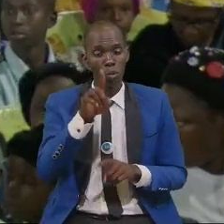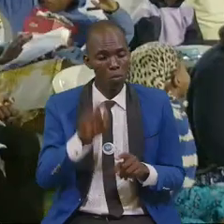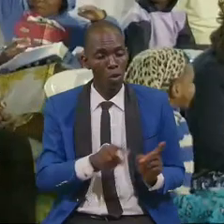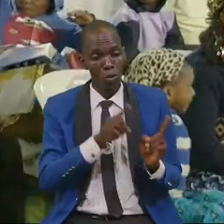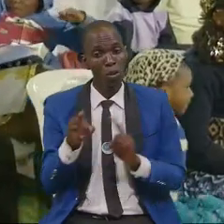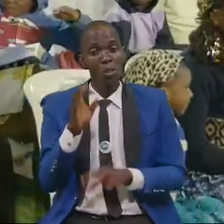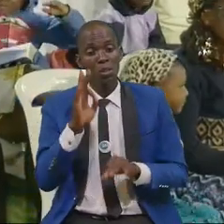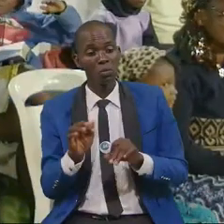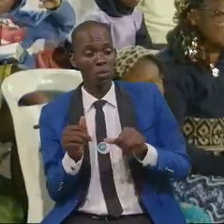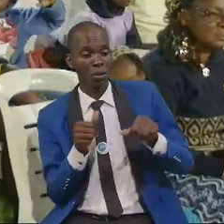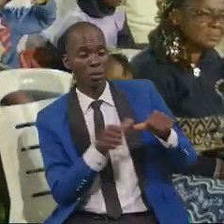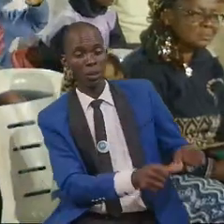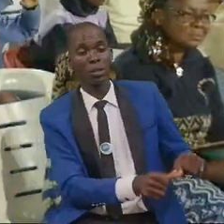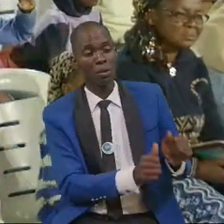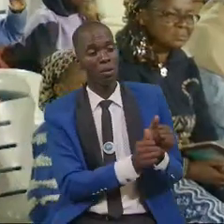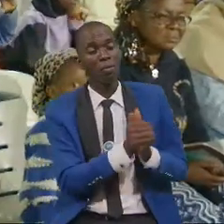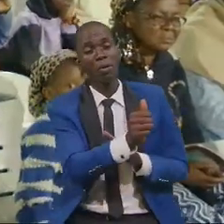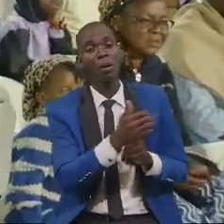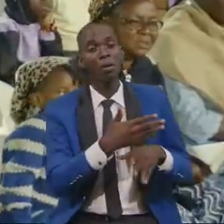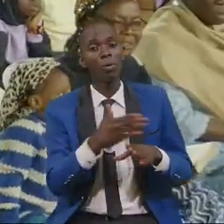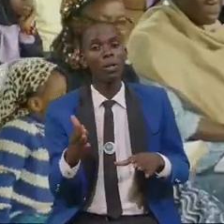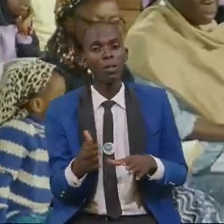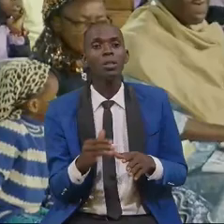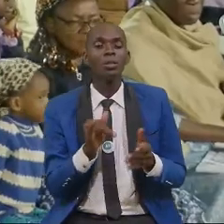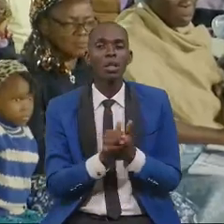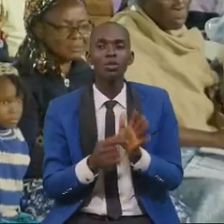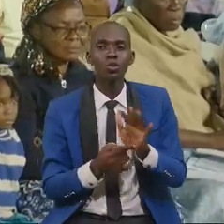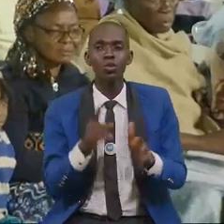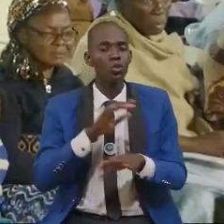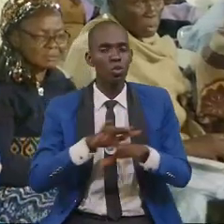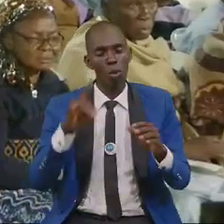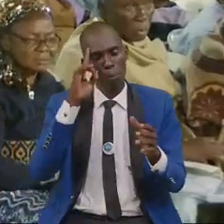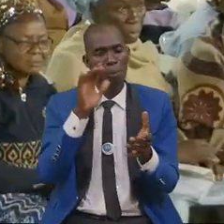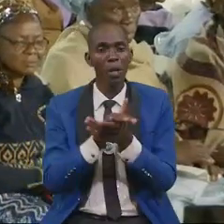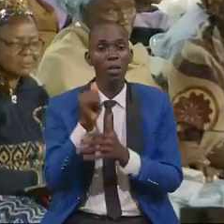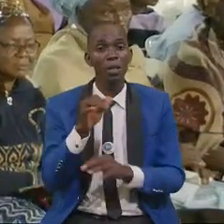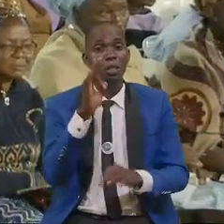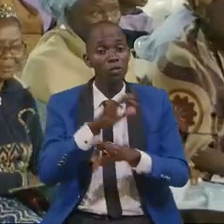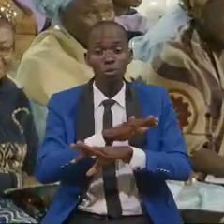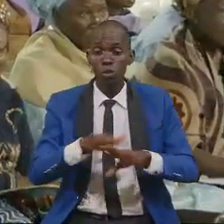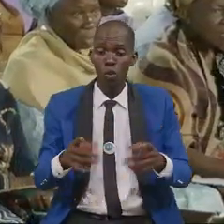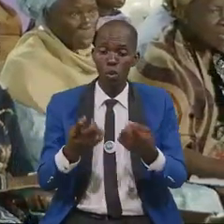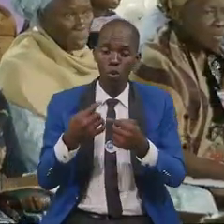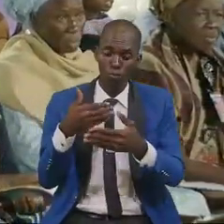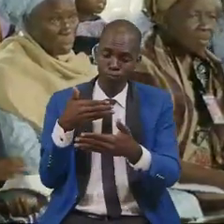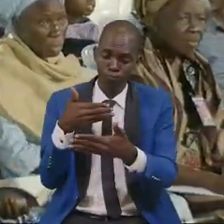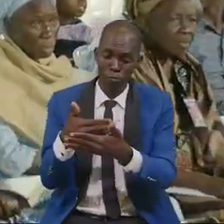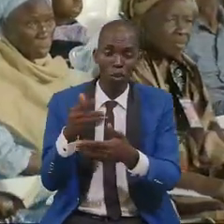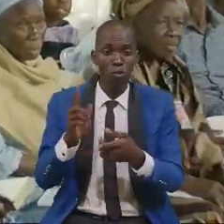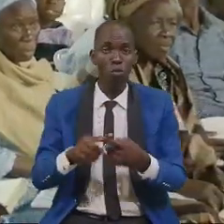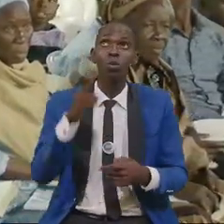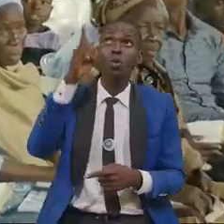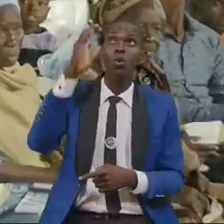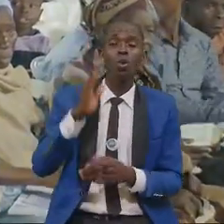at a distance, that's showing unbelief. If you don't come near to God through Christ,